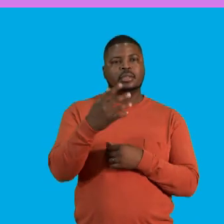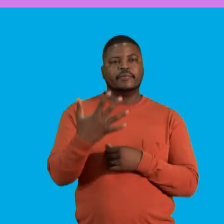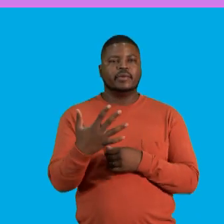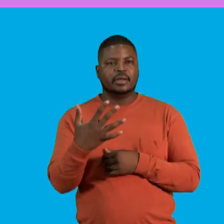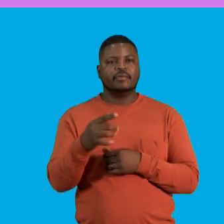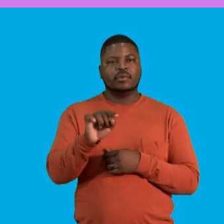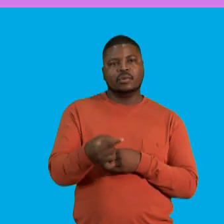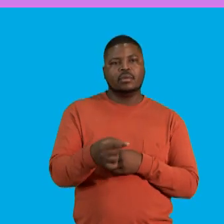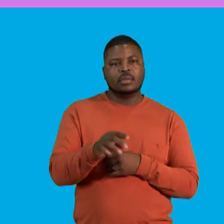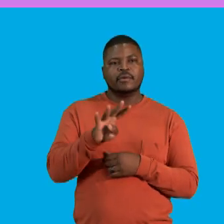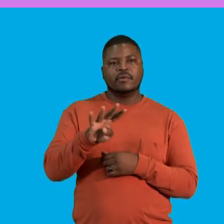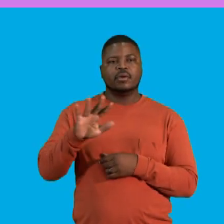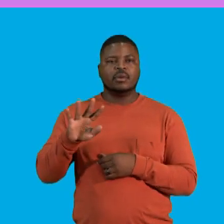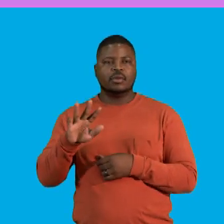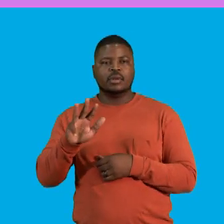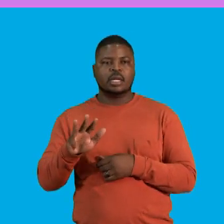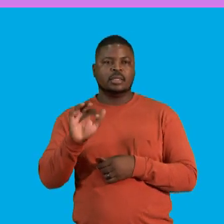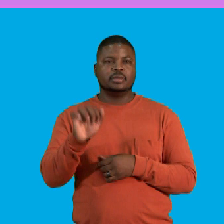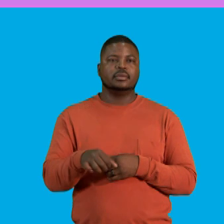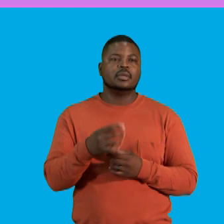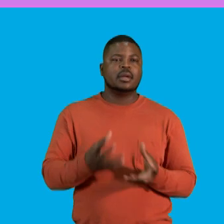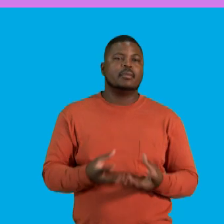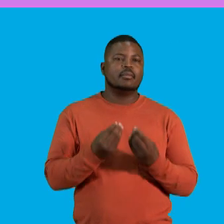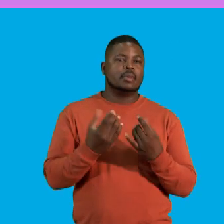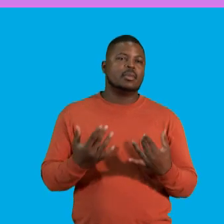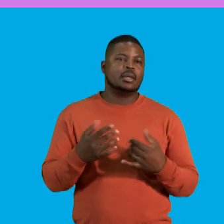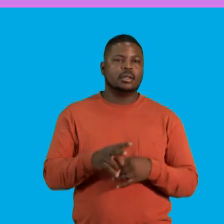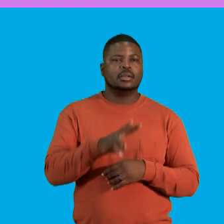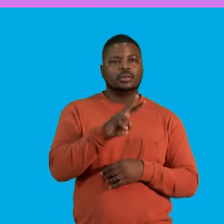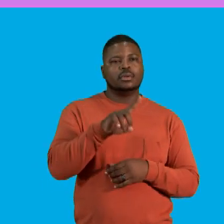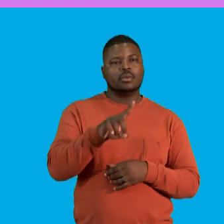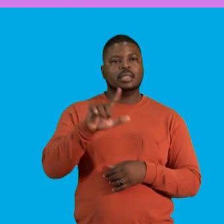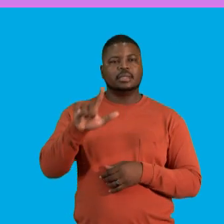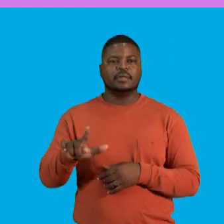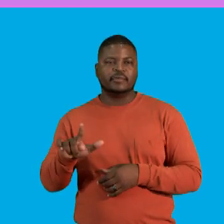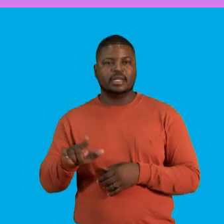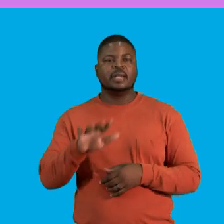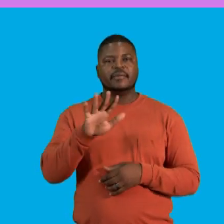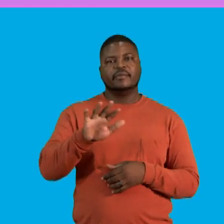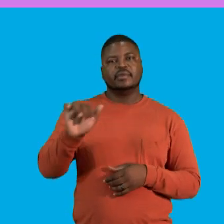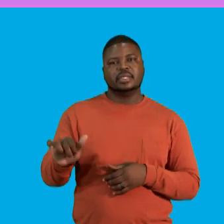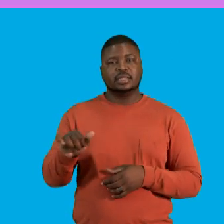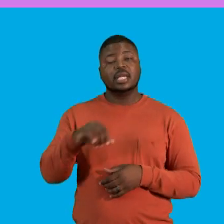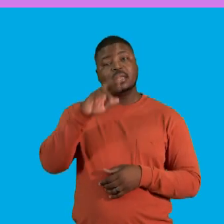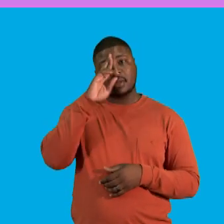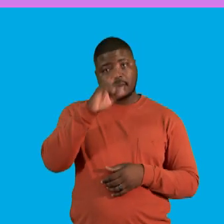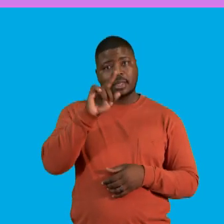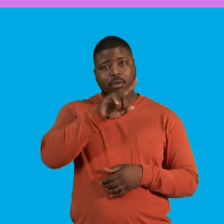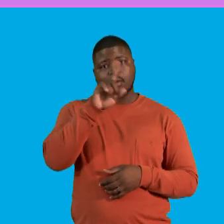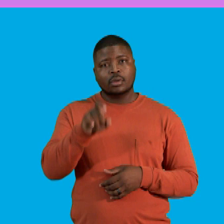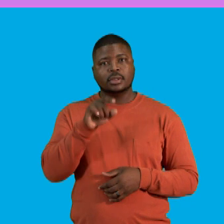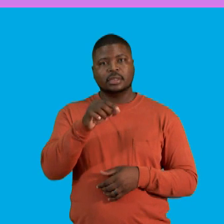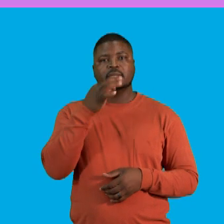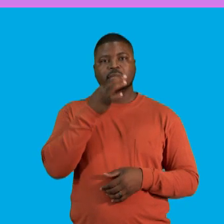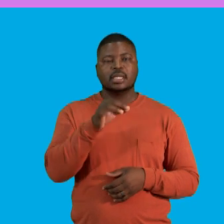Then we are getting a total of 217 rand 56 cents. But remember, the question says